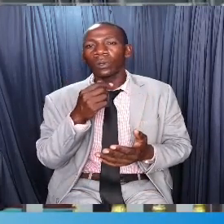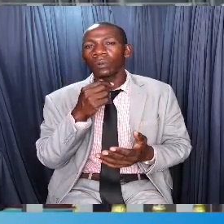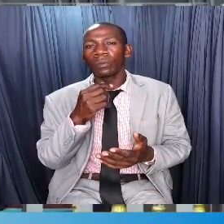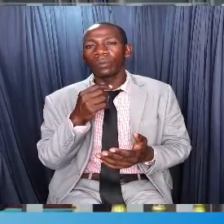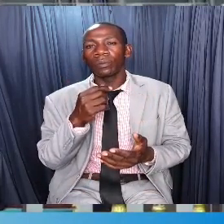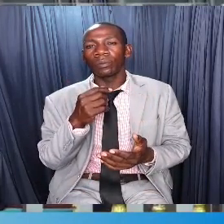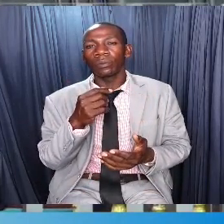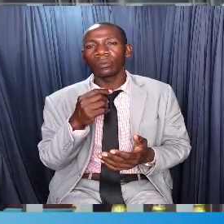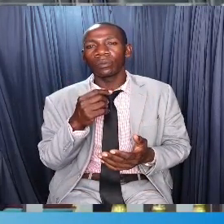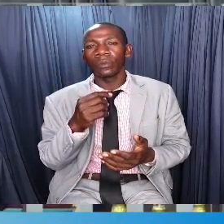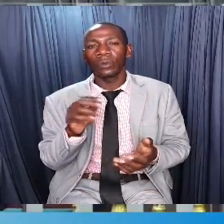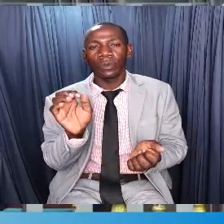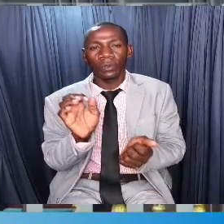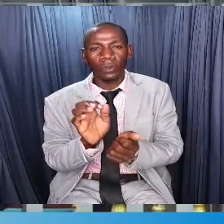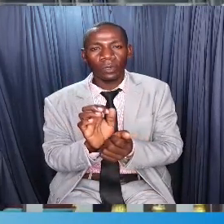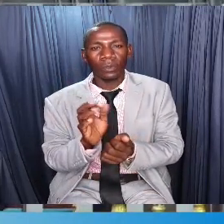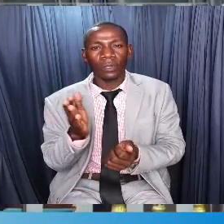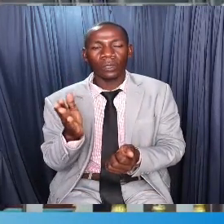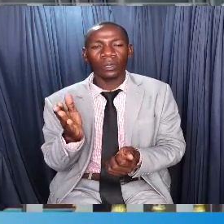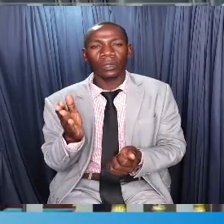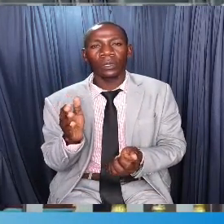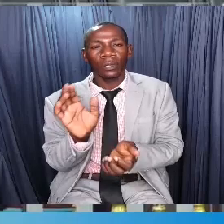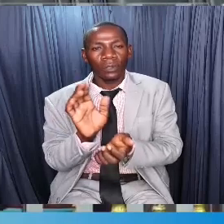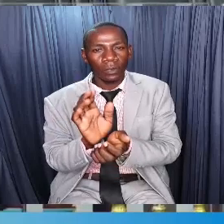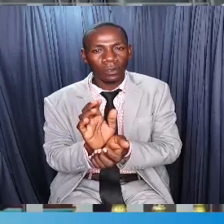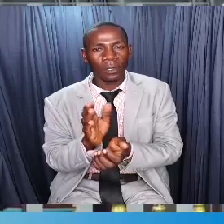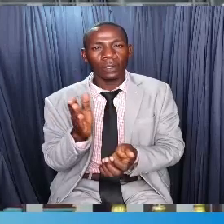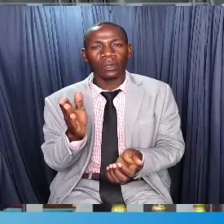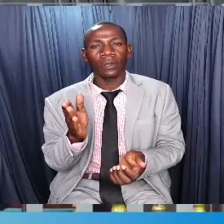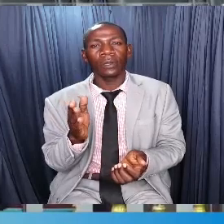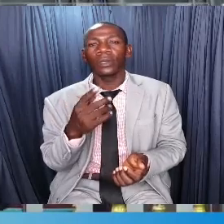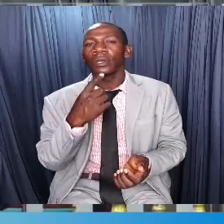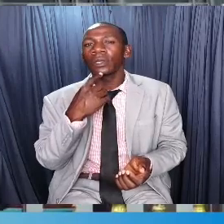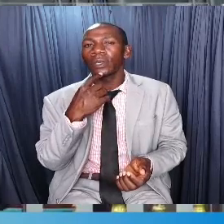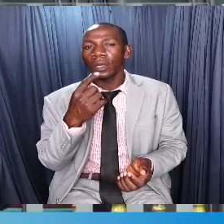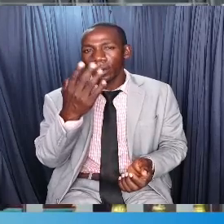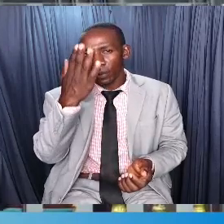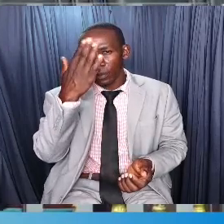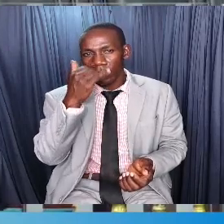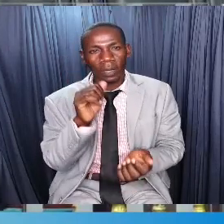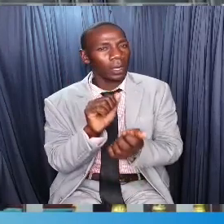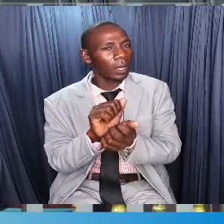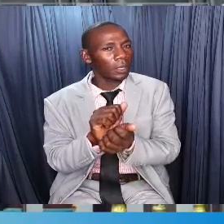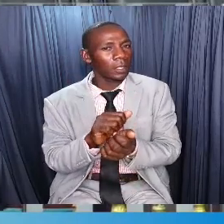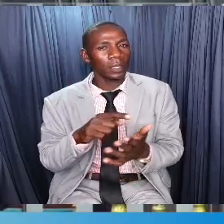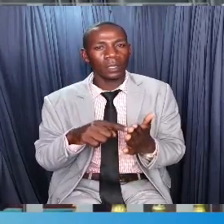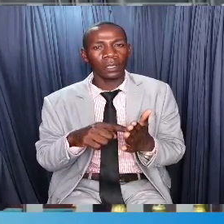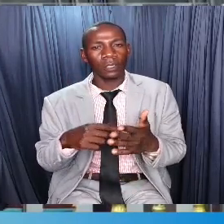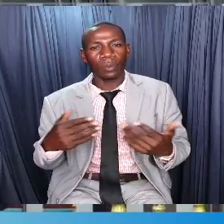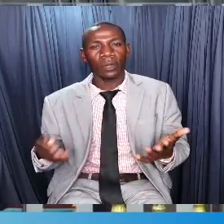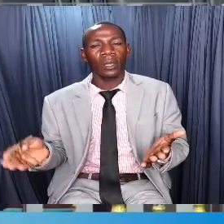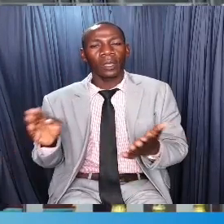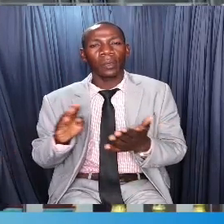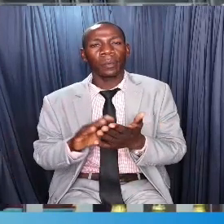land. Avamiwe. Let him be arrested. Ili ashikwe. Lest. Aeleze kwa nini alikuwa anafunga hawa watu. Arrested and leo amerudi